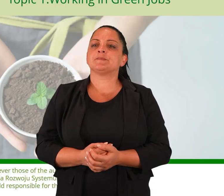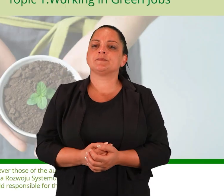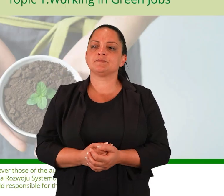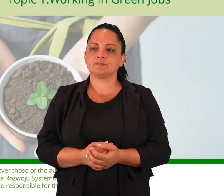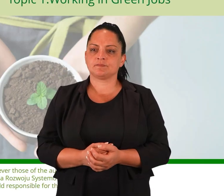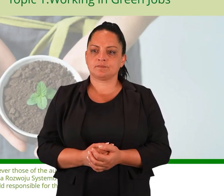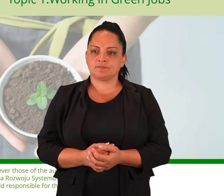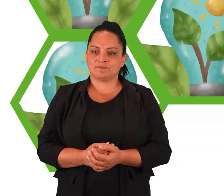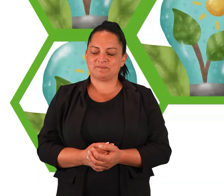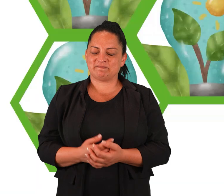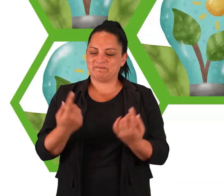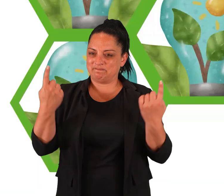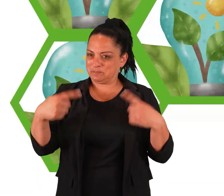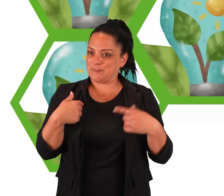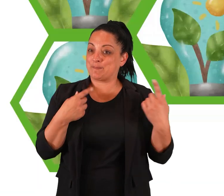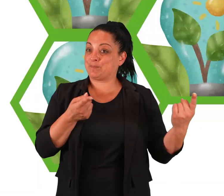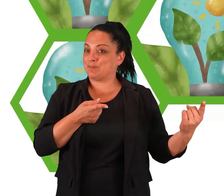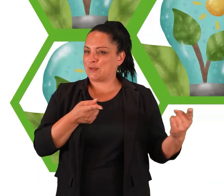So,